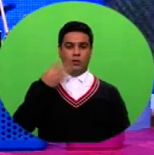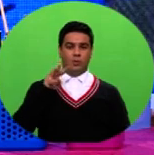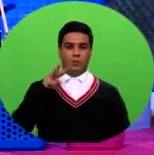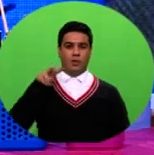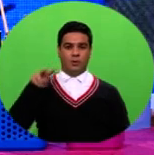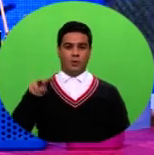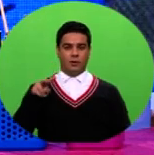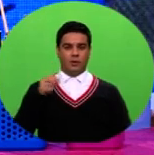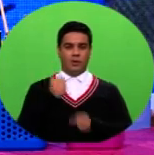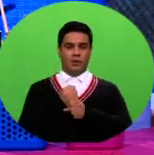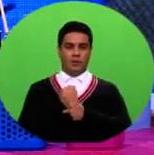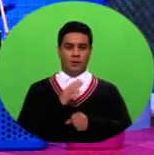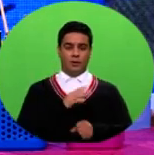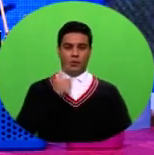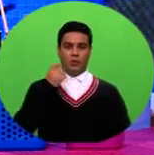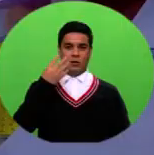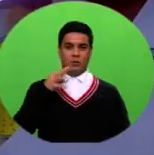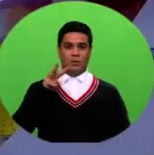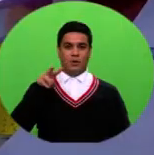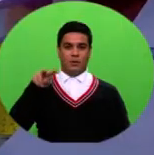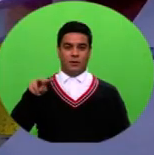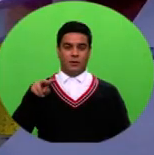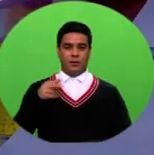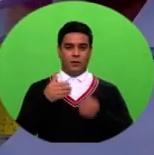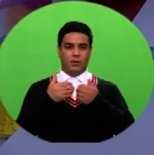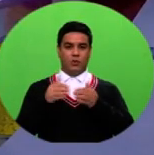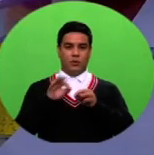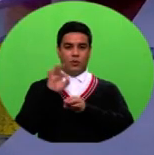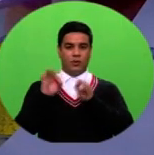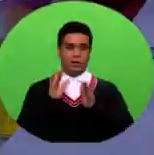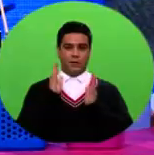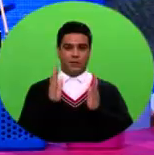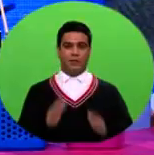mm qilib oldim. 140 mm'ni ham o'lchaymiz.